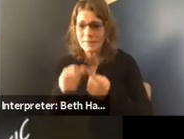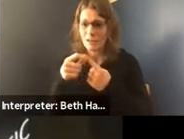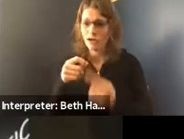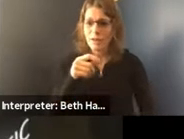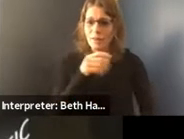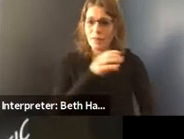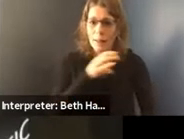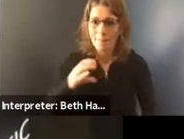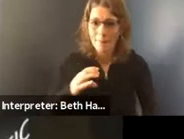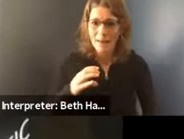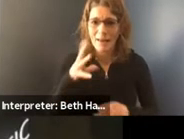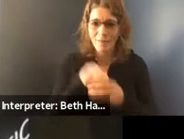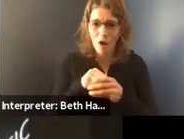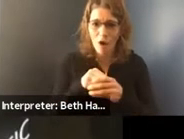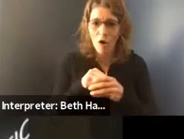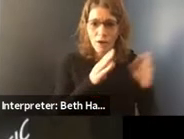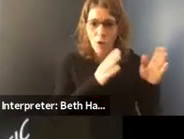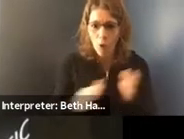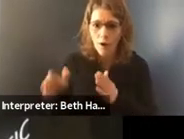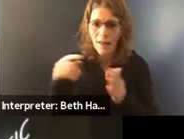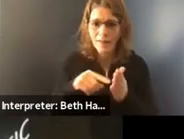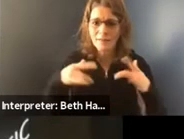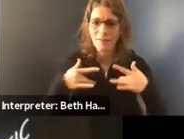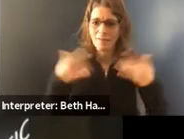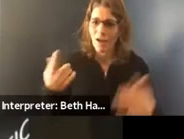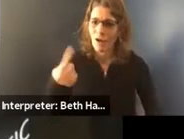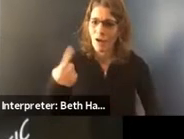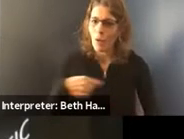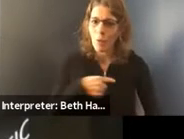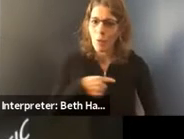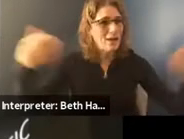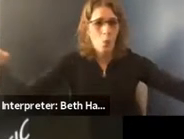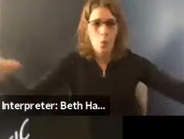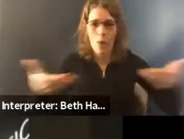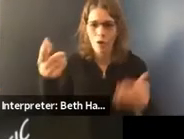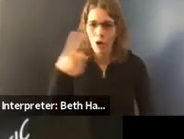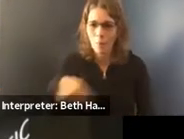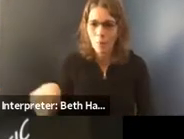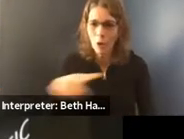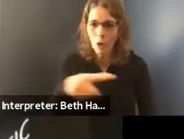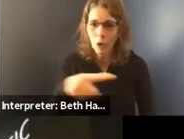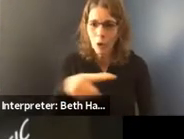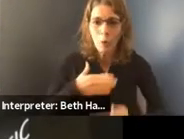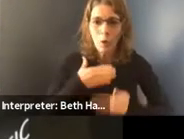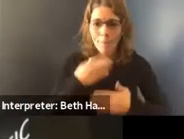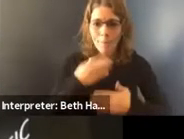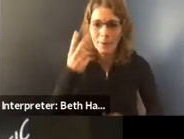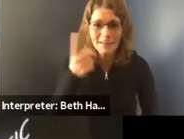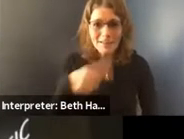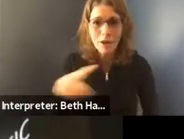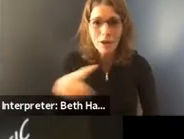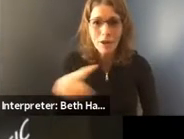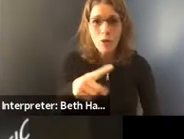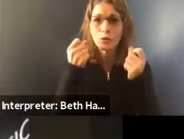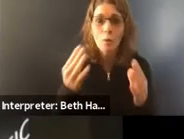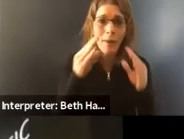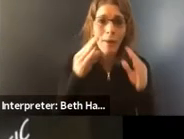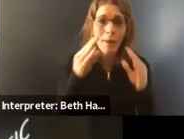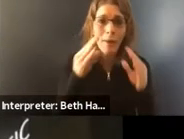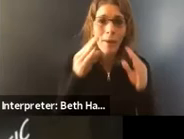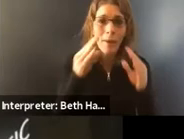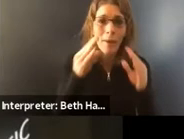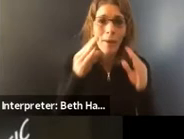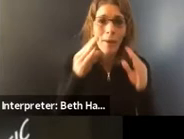here to see, so many friendly faces from, the family within RIT, students,